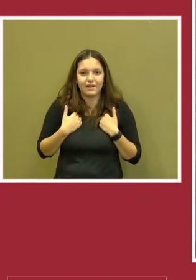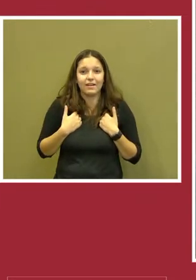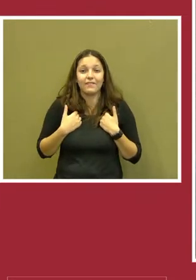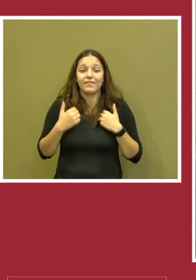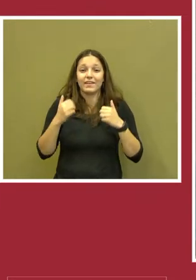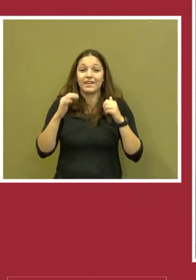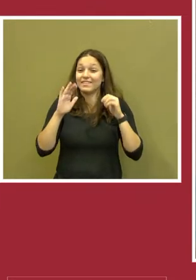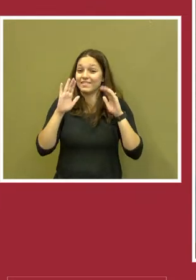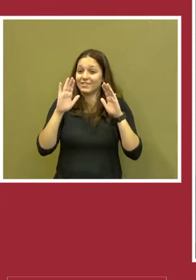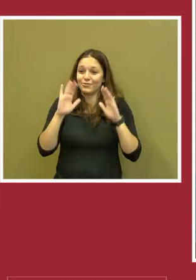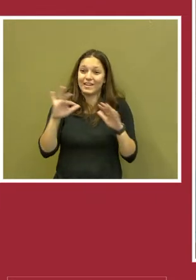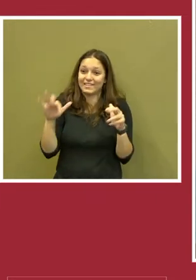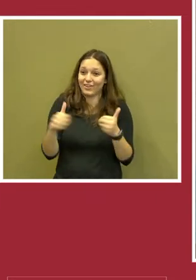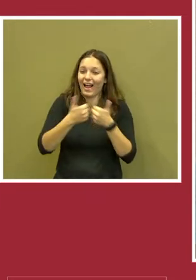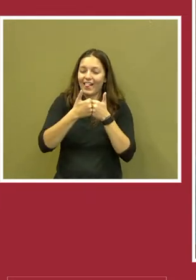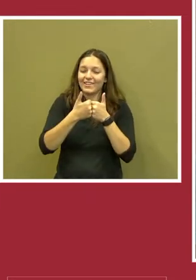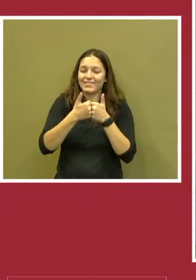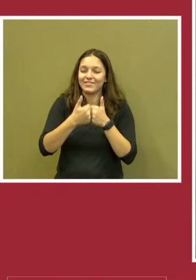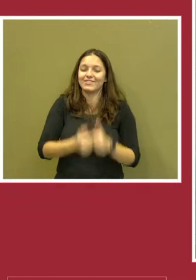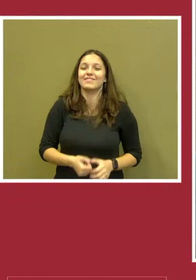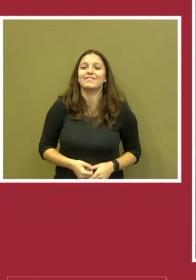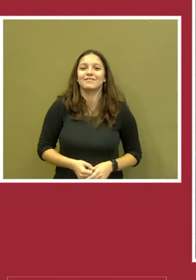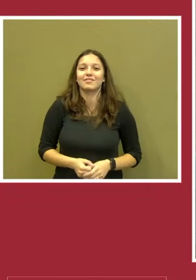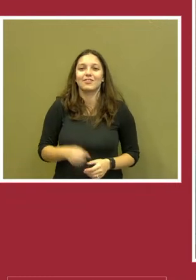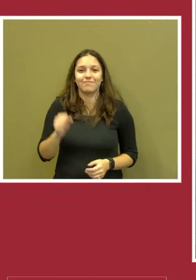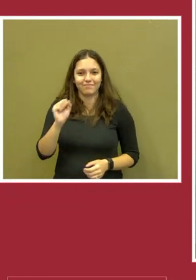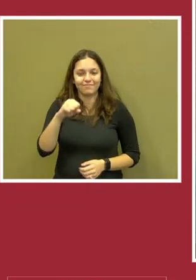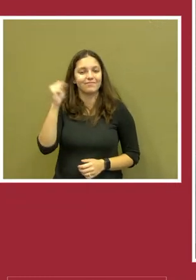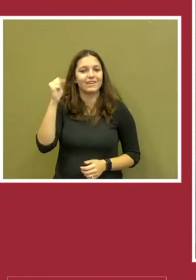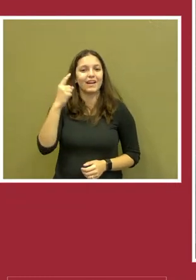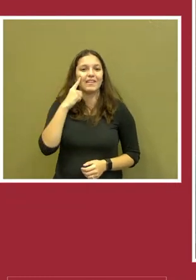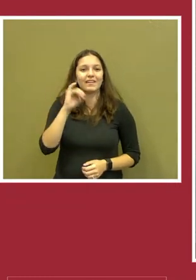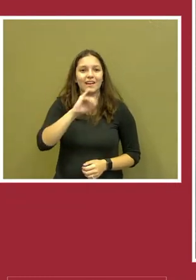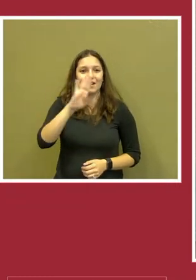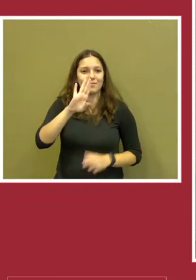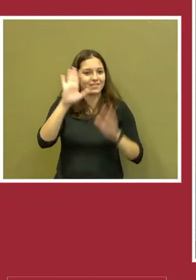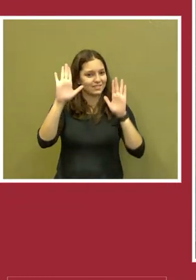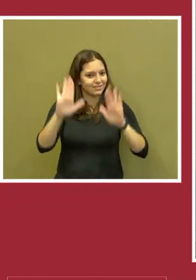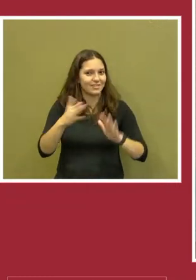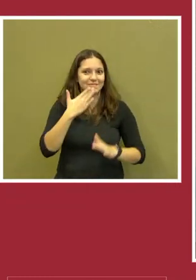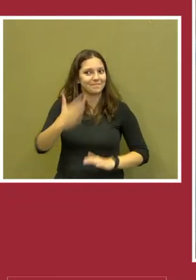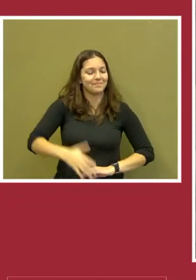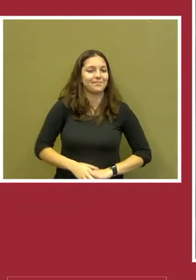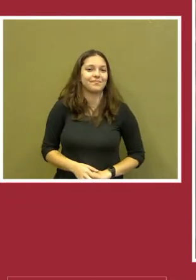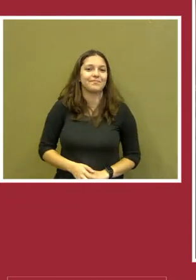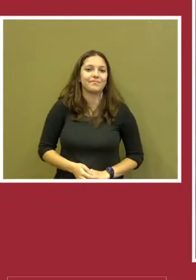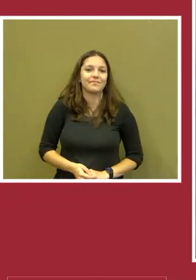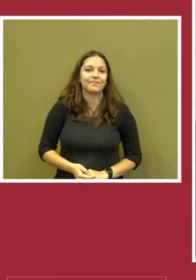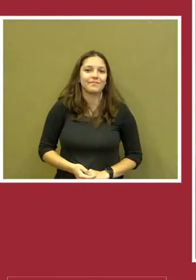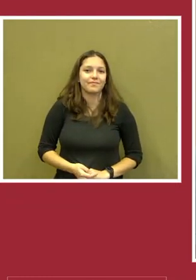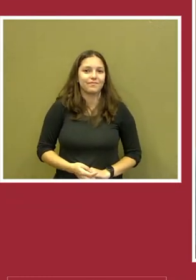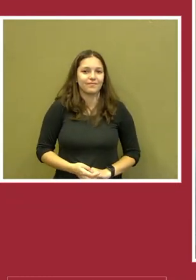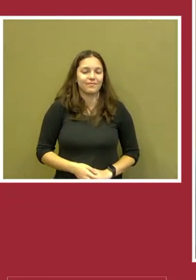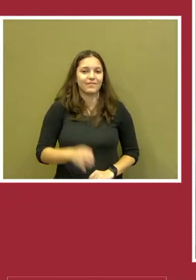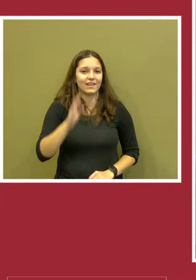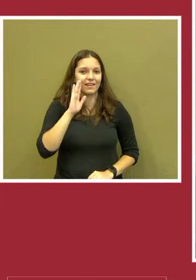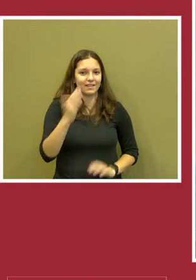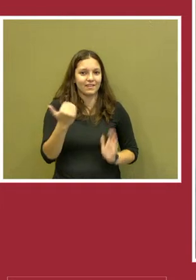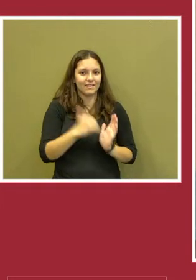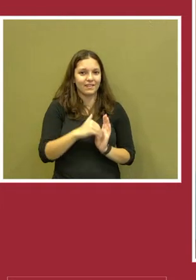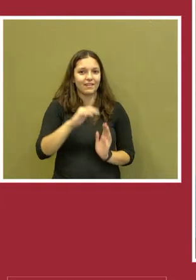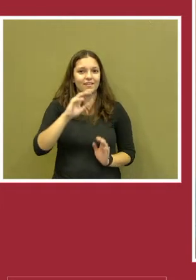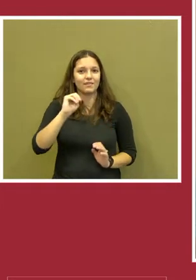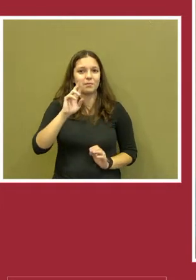great to be challenged that way. So, yeah, I think IB is great. Thank you. Yeah. Hi,